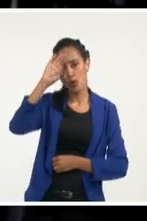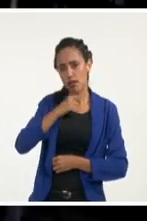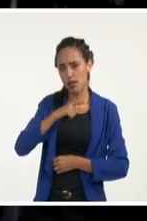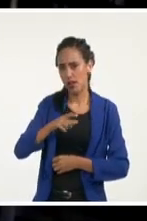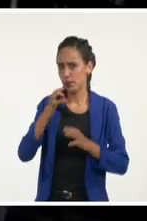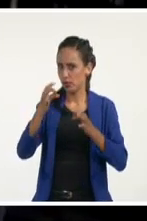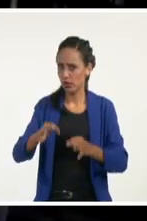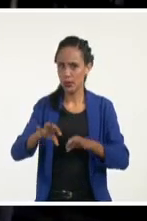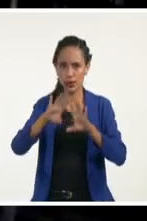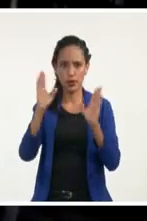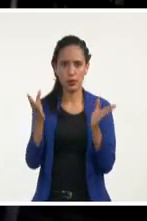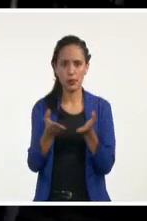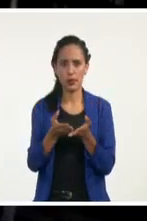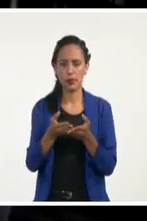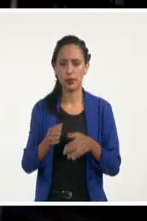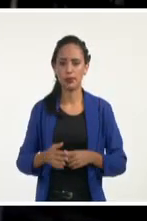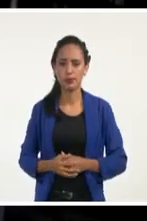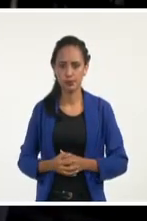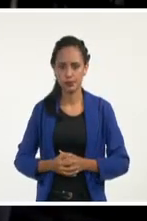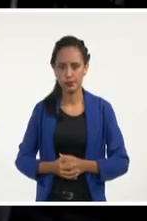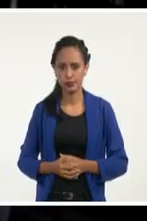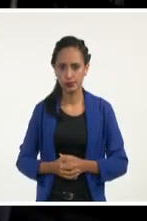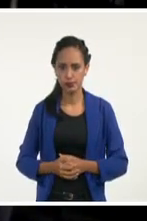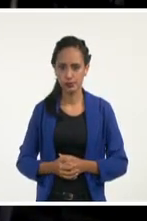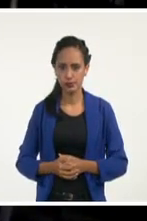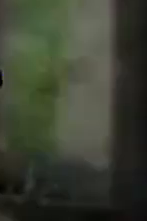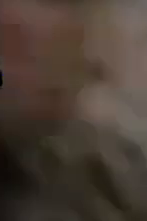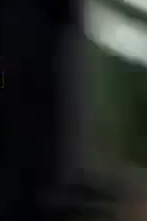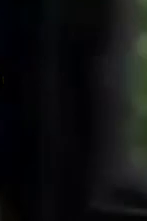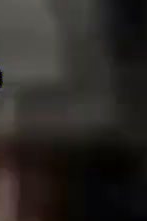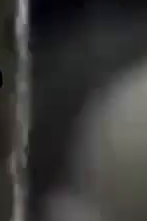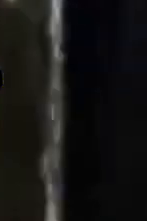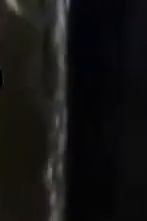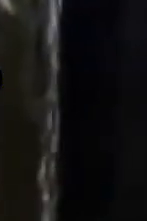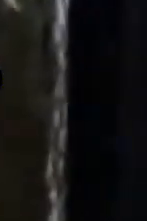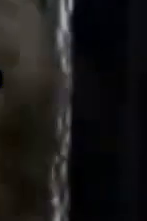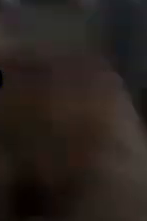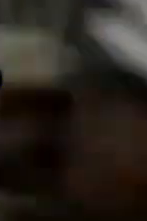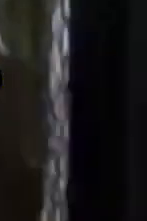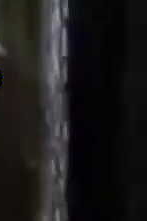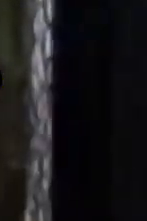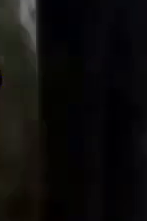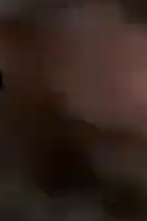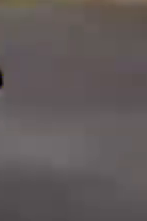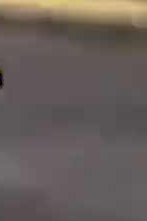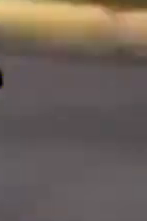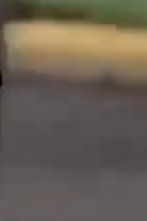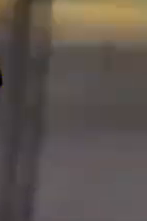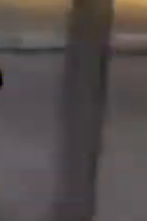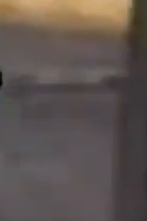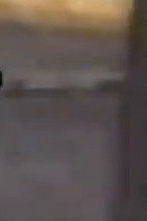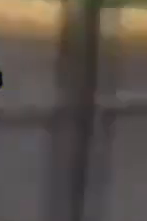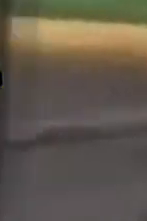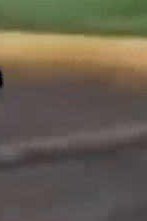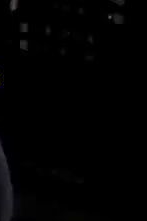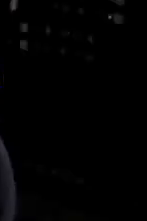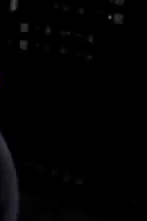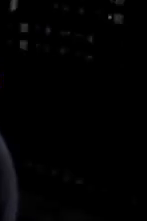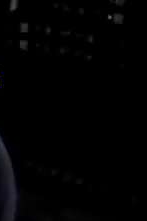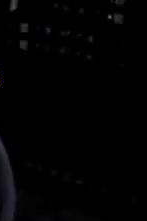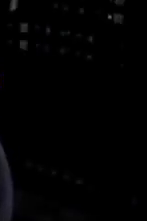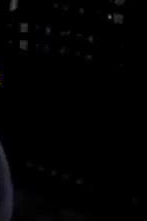mundo. You know, they've almost had their way in many countries. So they've succeeded in the Philippines and in